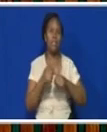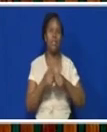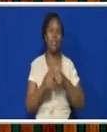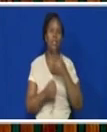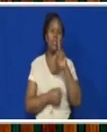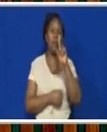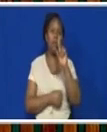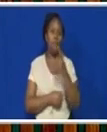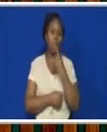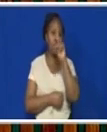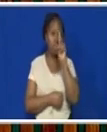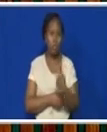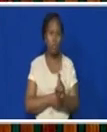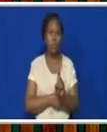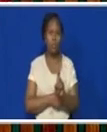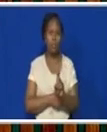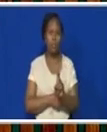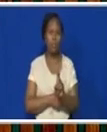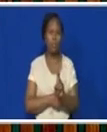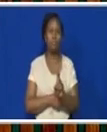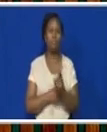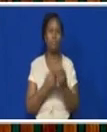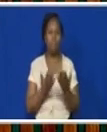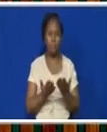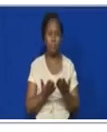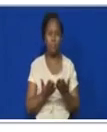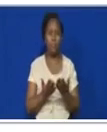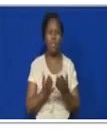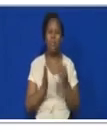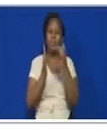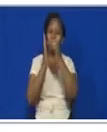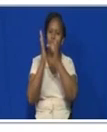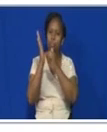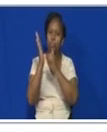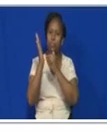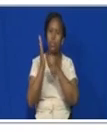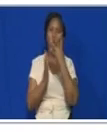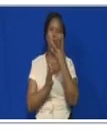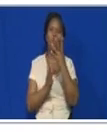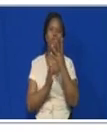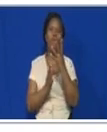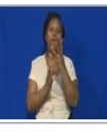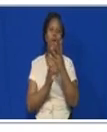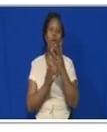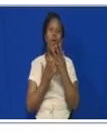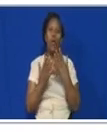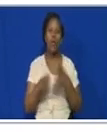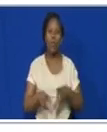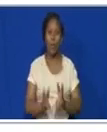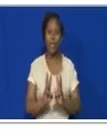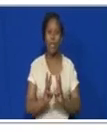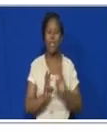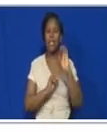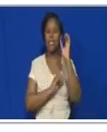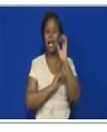is our first question. It goes, highlight 4 measures that a